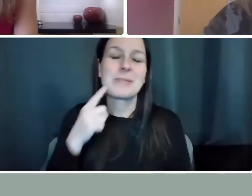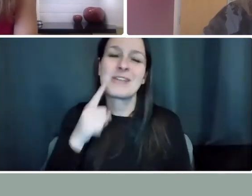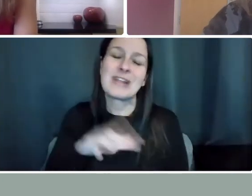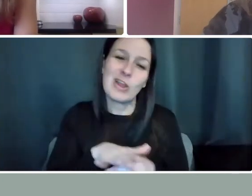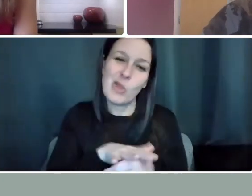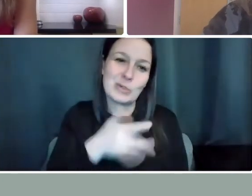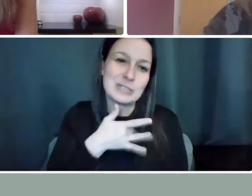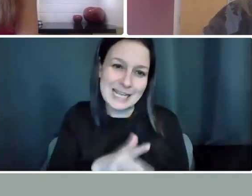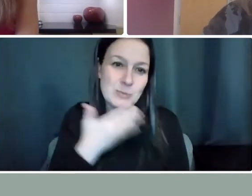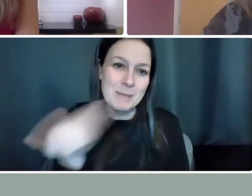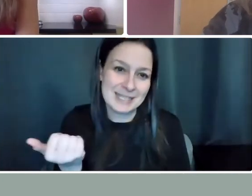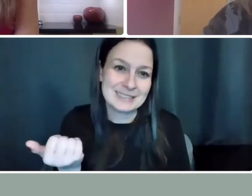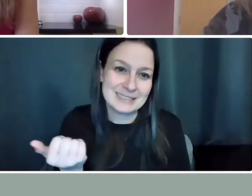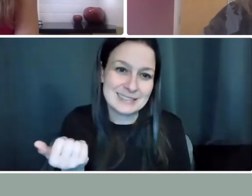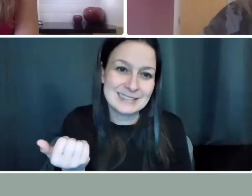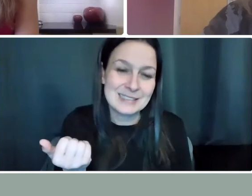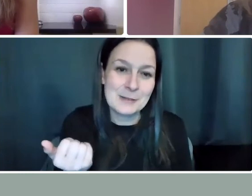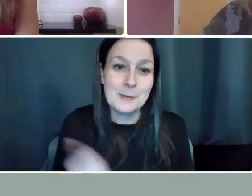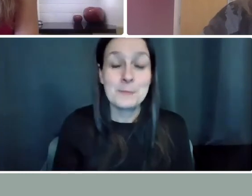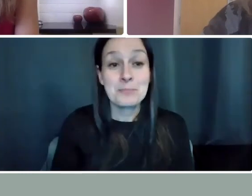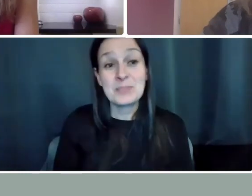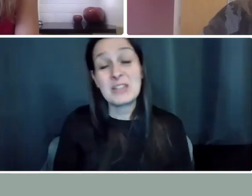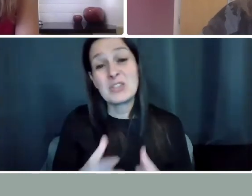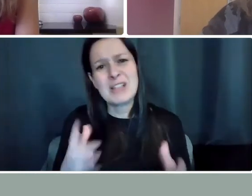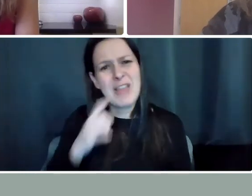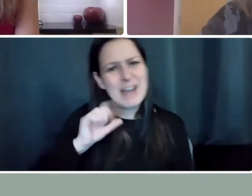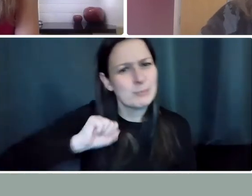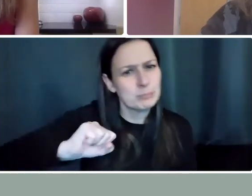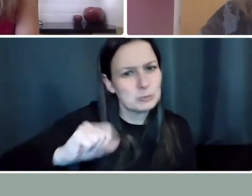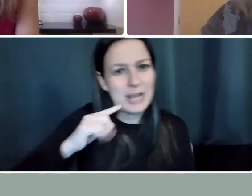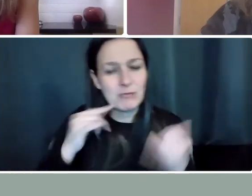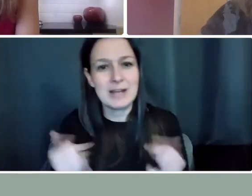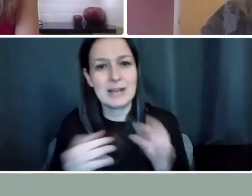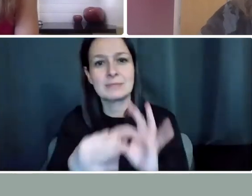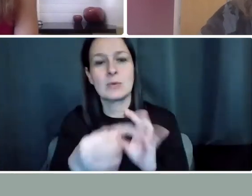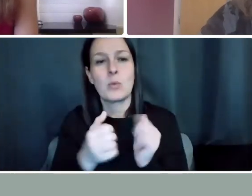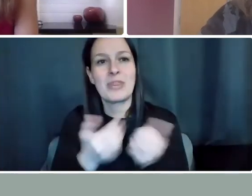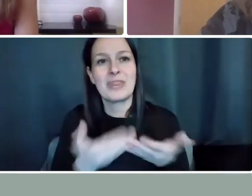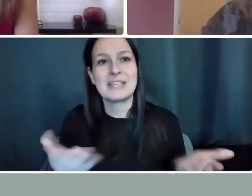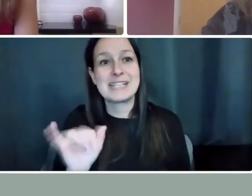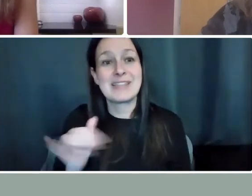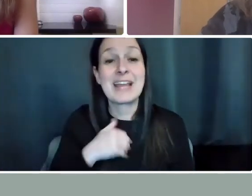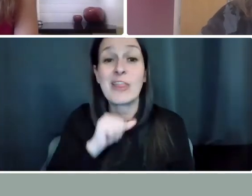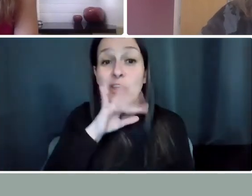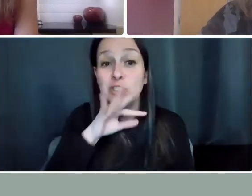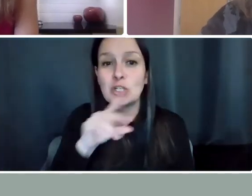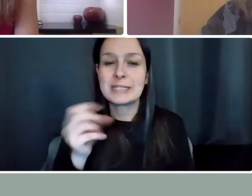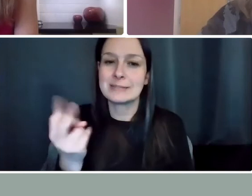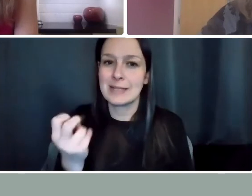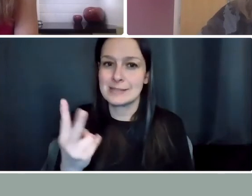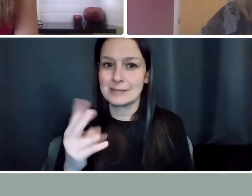does tend to be best. There's a lot of pushback right now against things like the Dirty Dozen